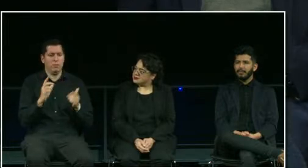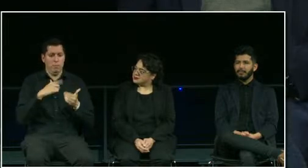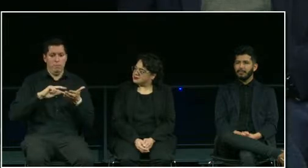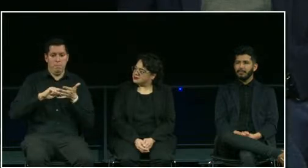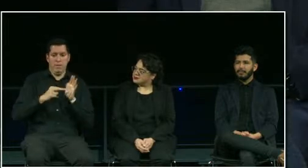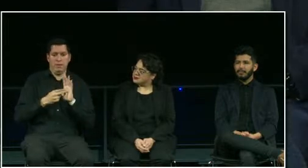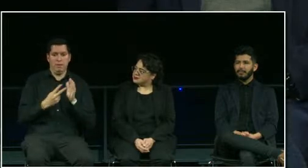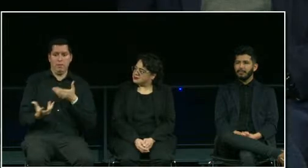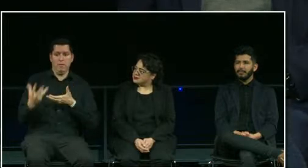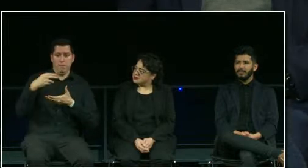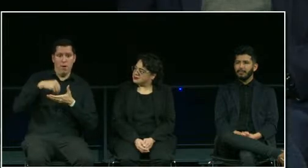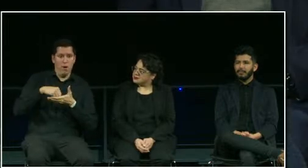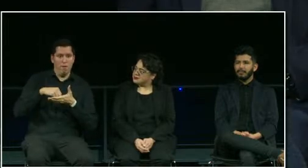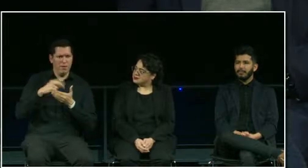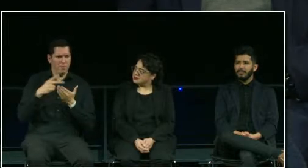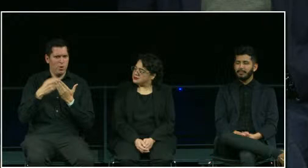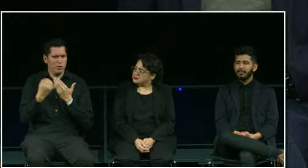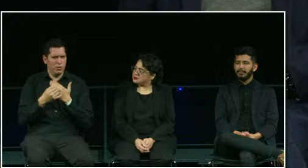to Puss in Boots,